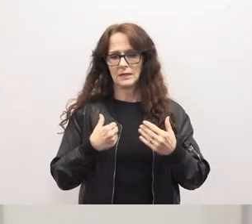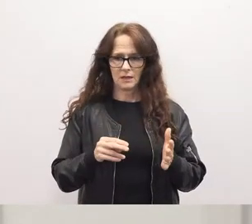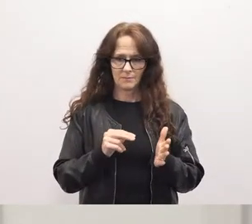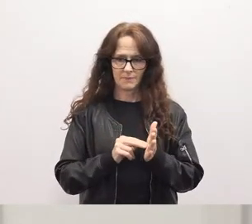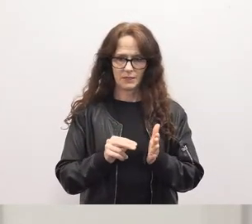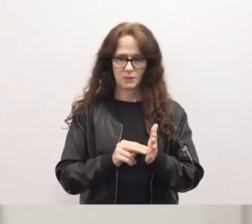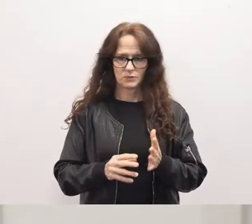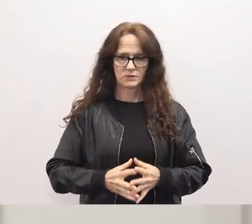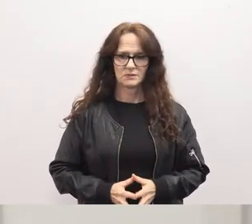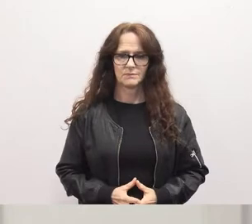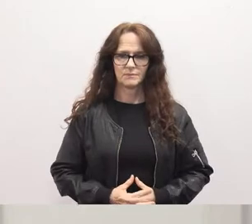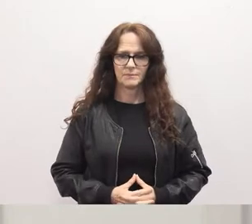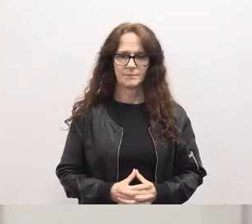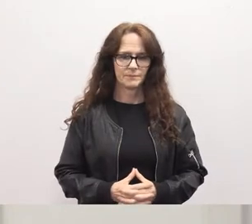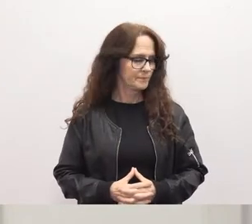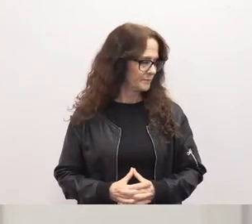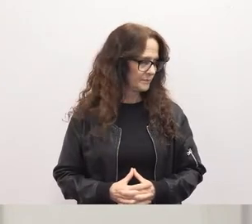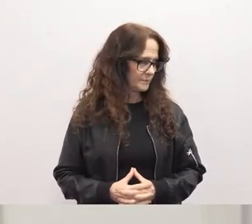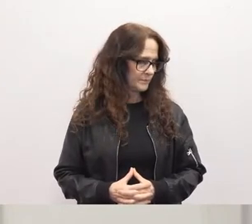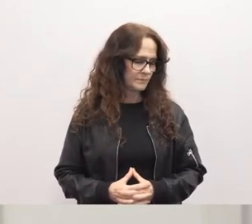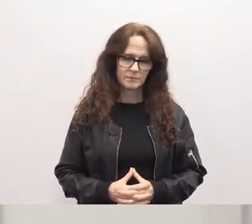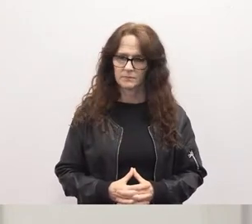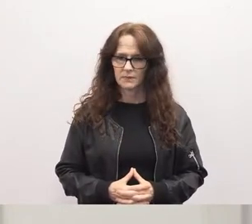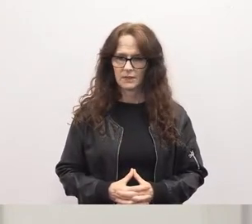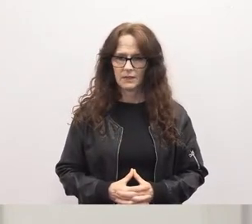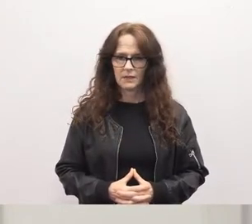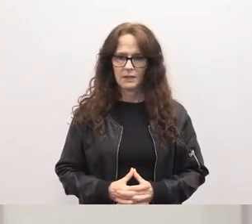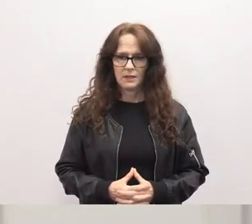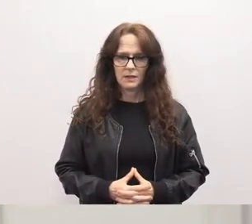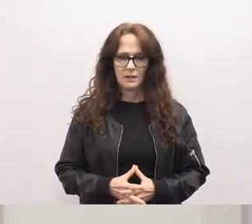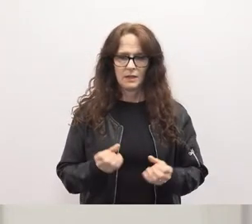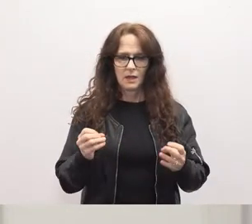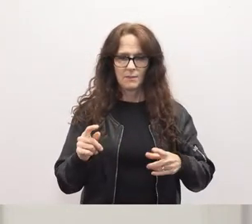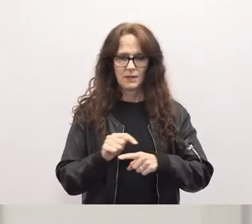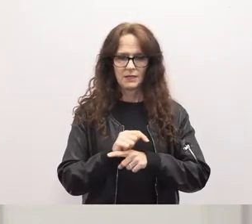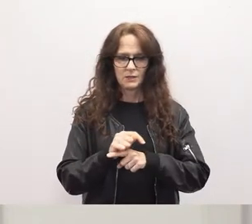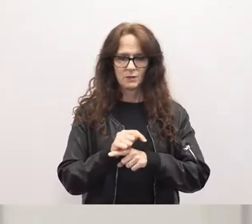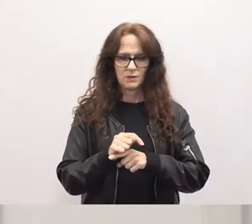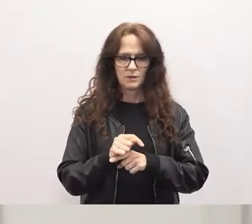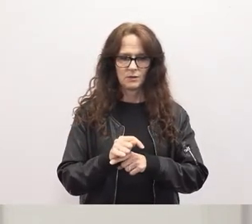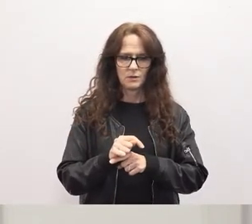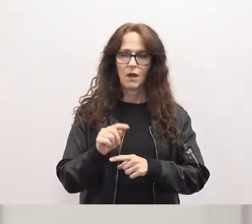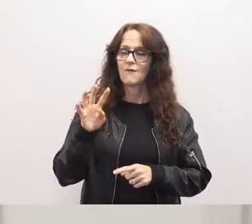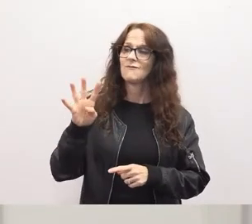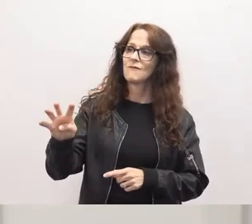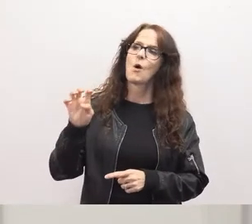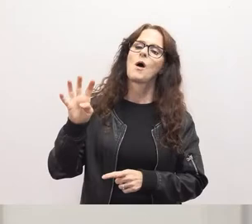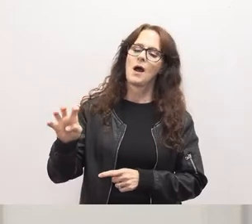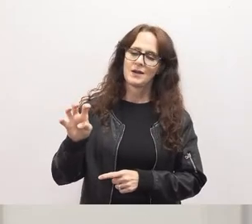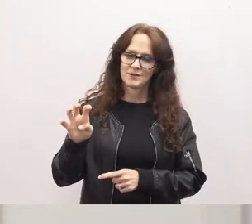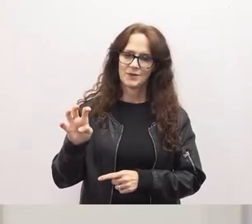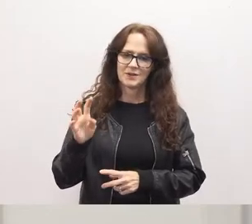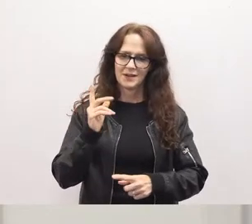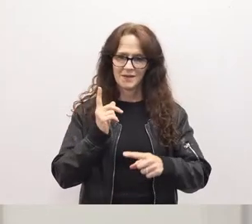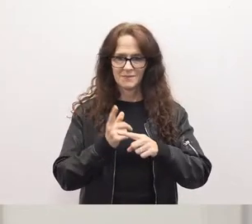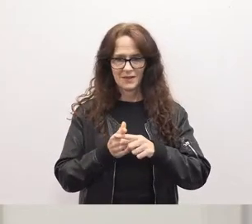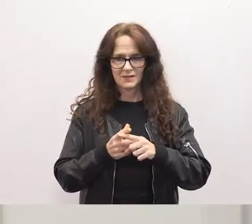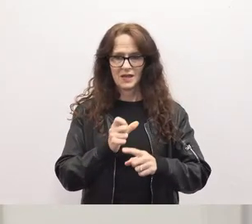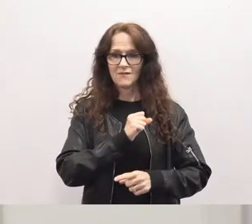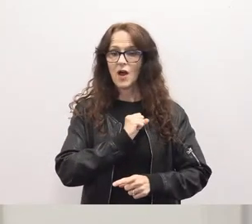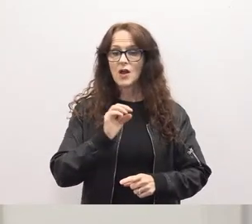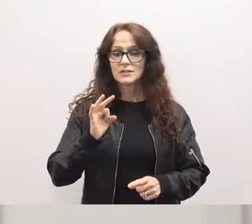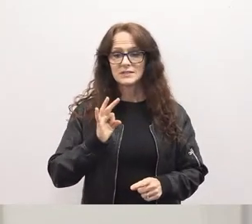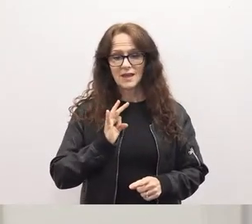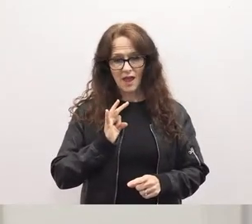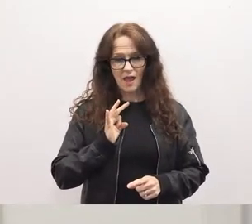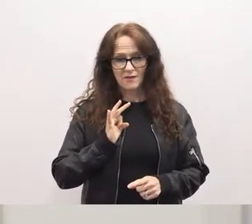notes. How many teachers, Chris, go through training? 400 plus. 400 of our staff